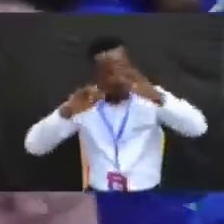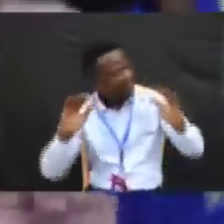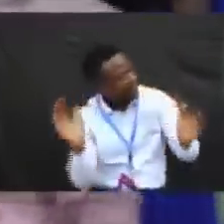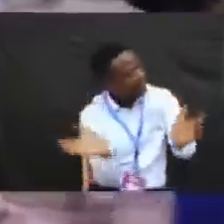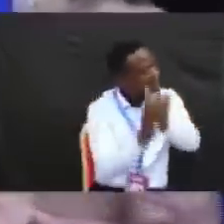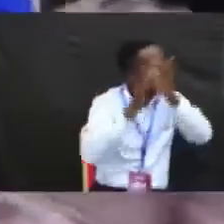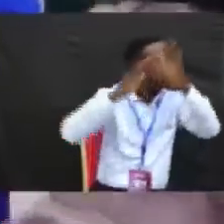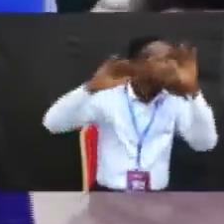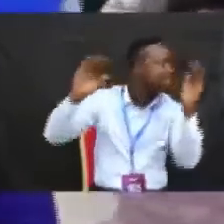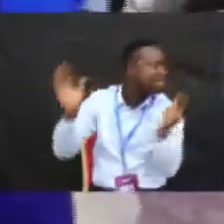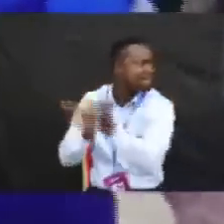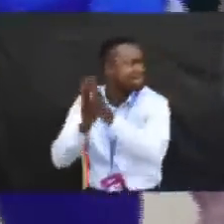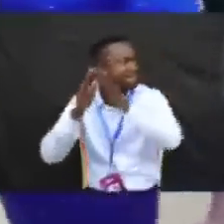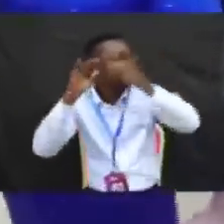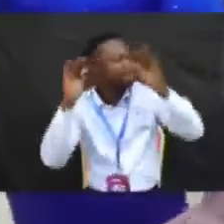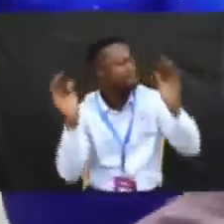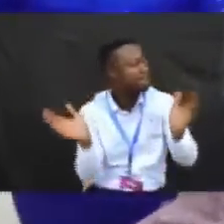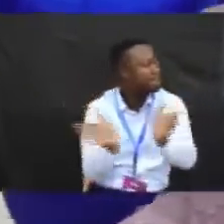Hallelujah.